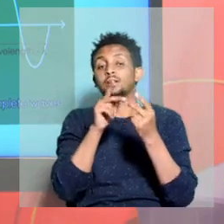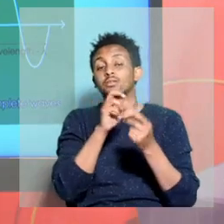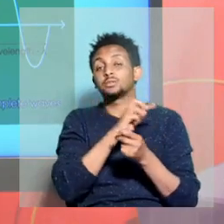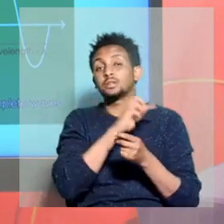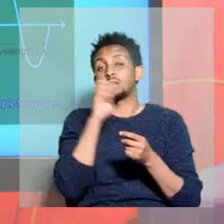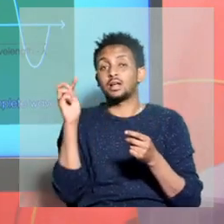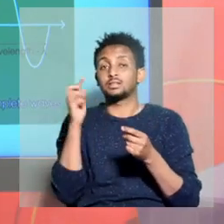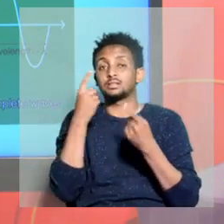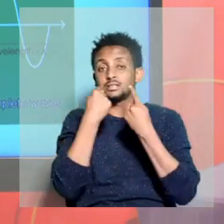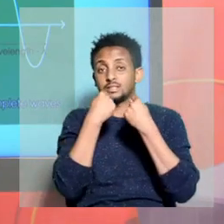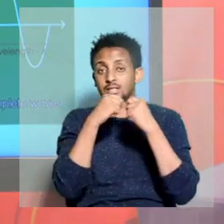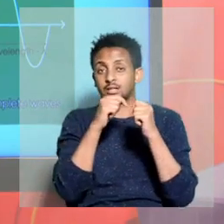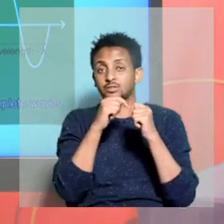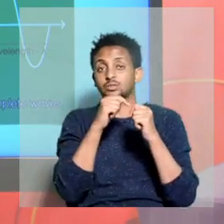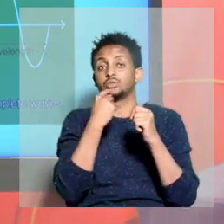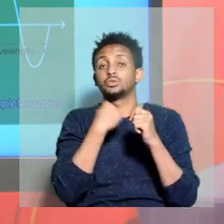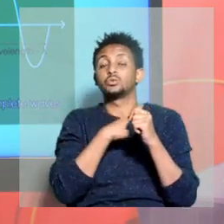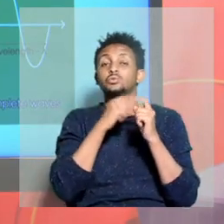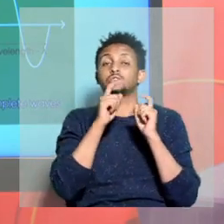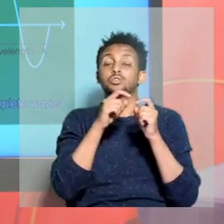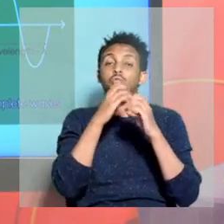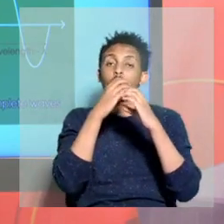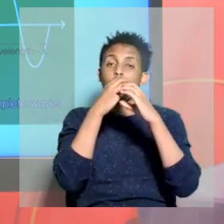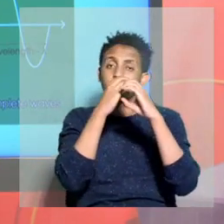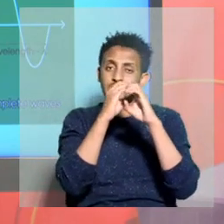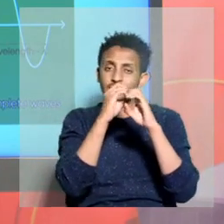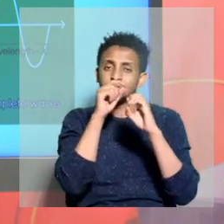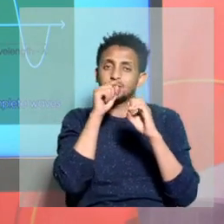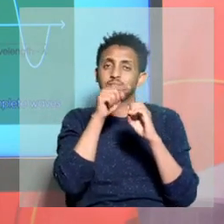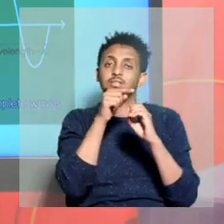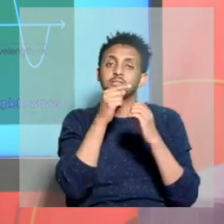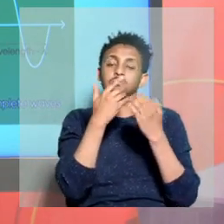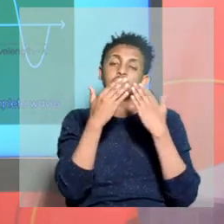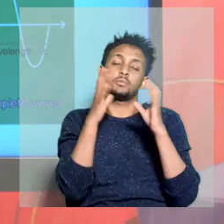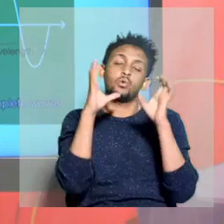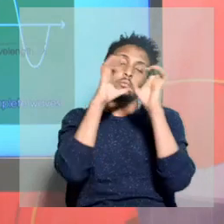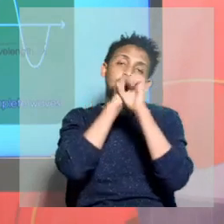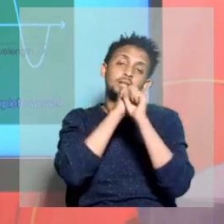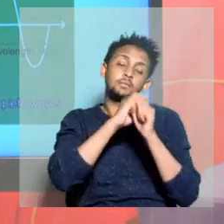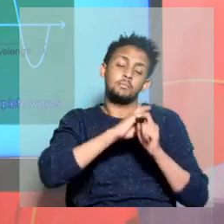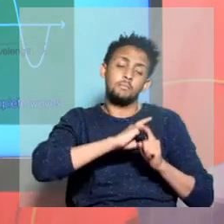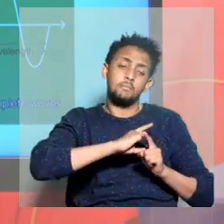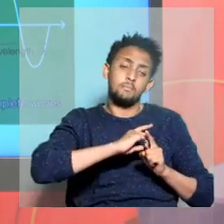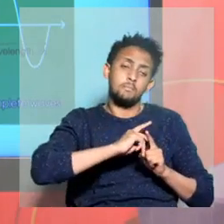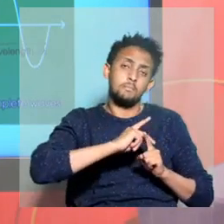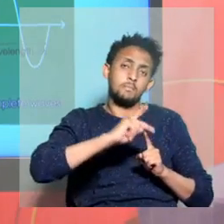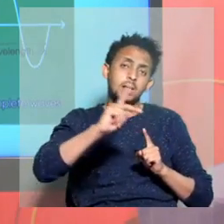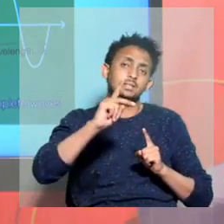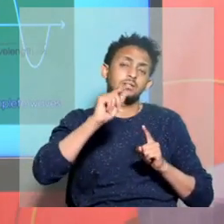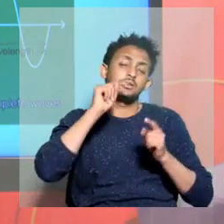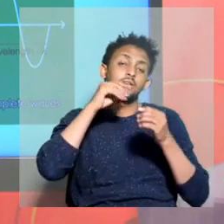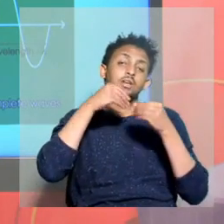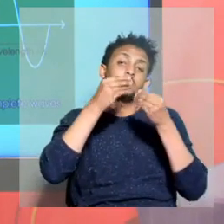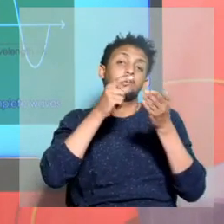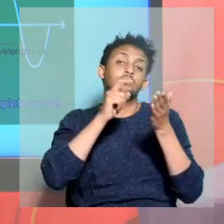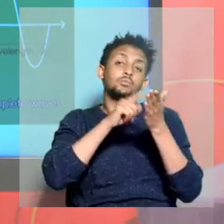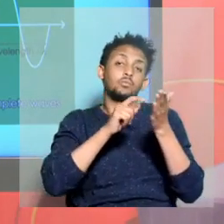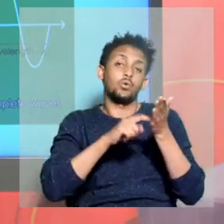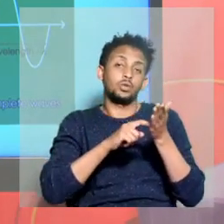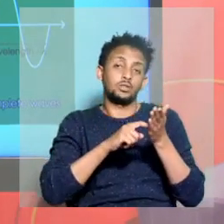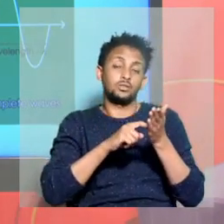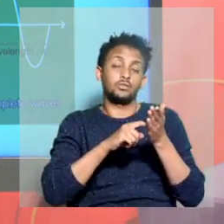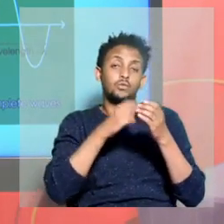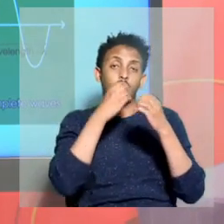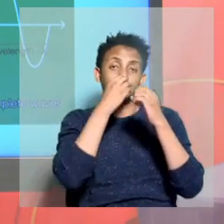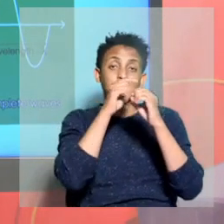right, you just start to observe here, so that it might completely passing the given point of